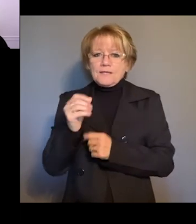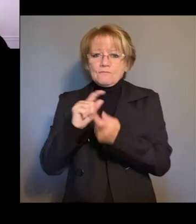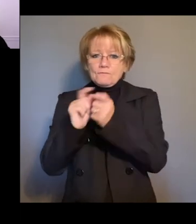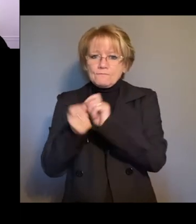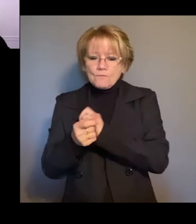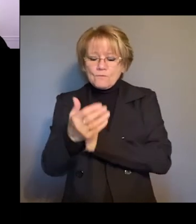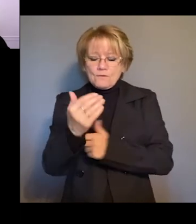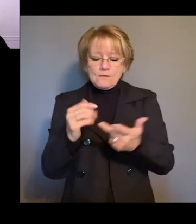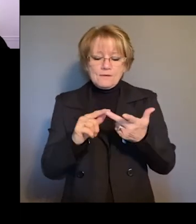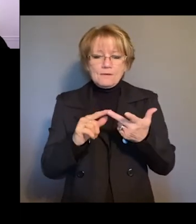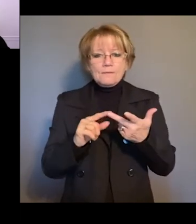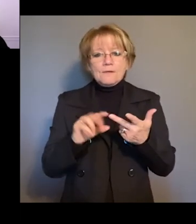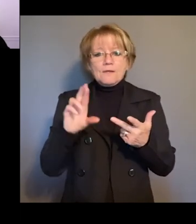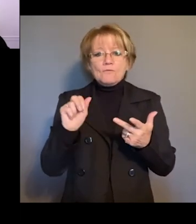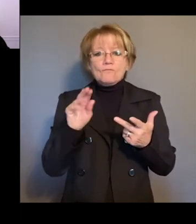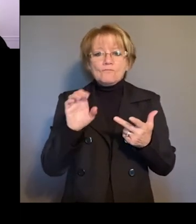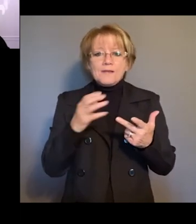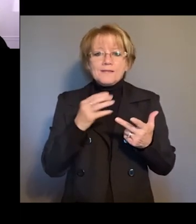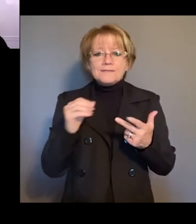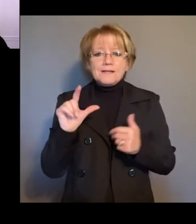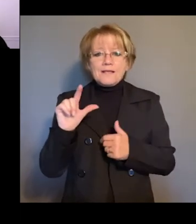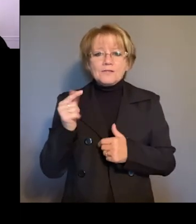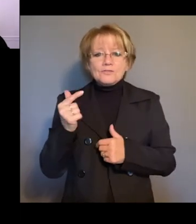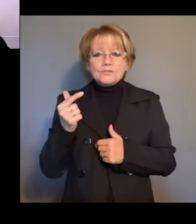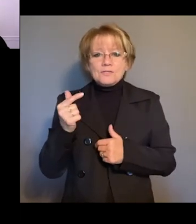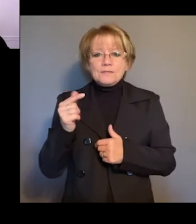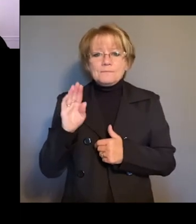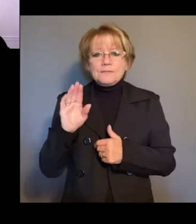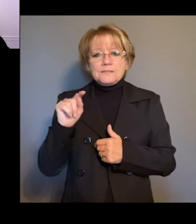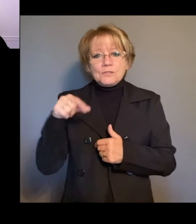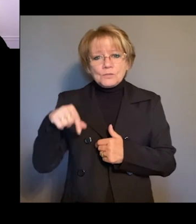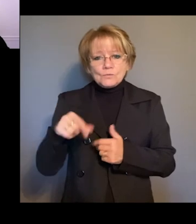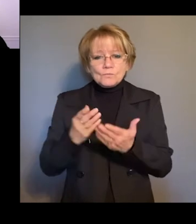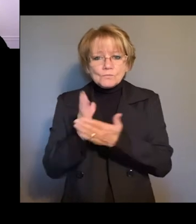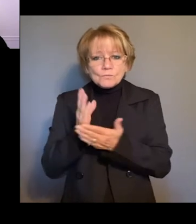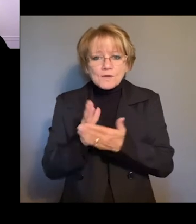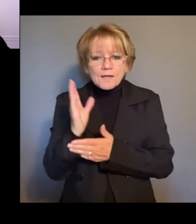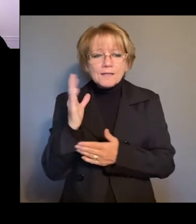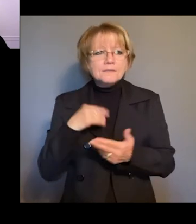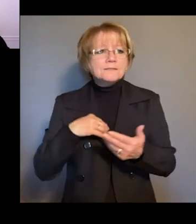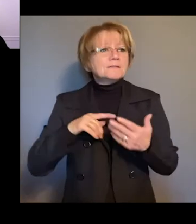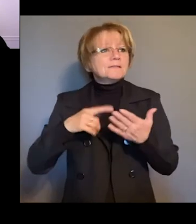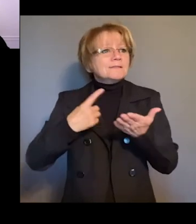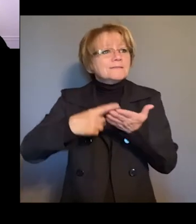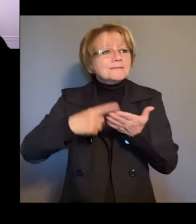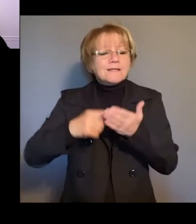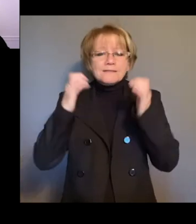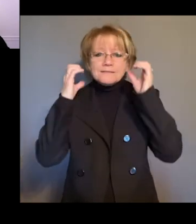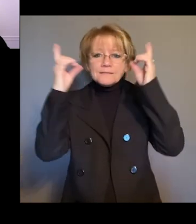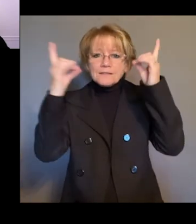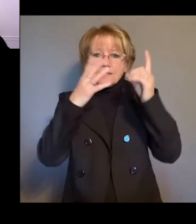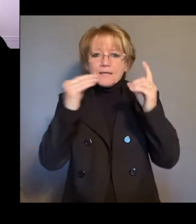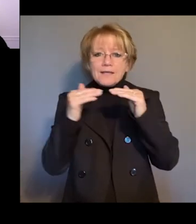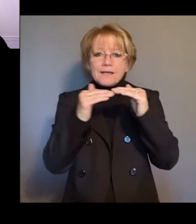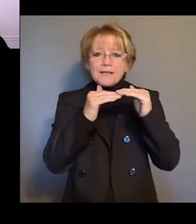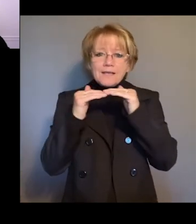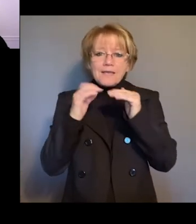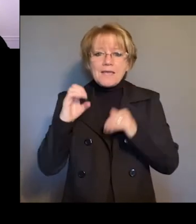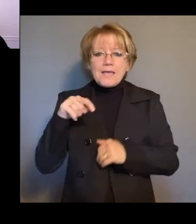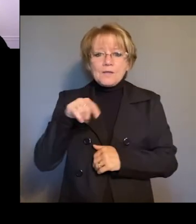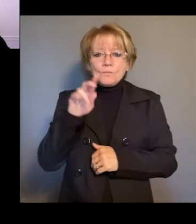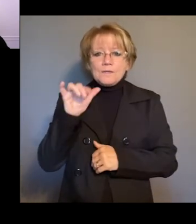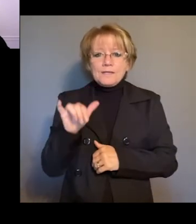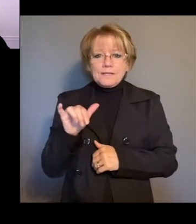into race and LGBTQ rights. We spoke about educational inequities in higher education and secondary